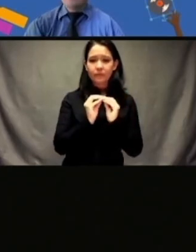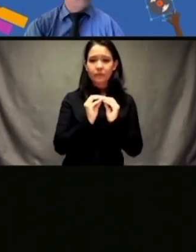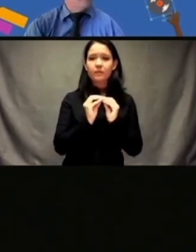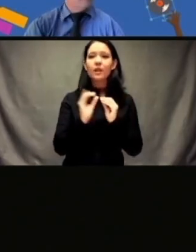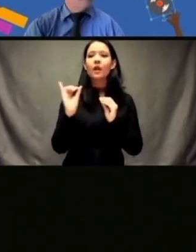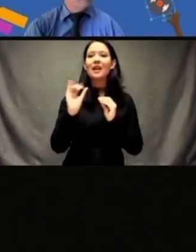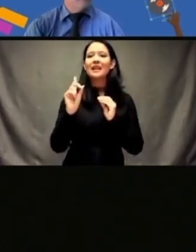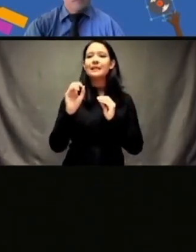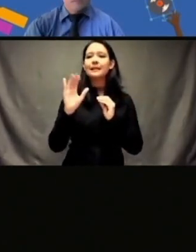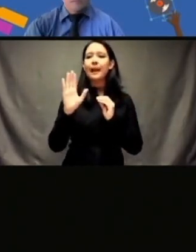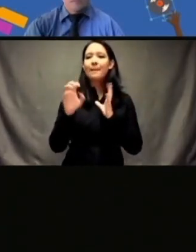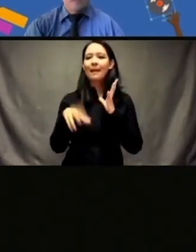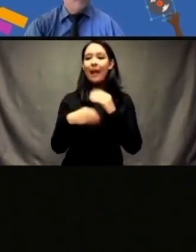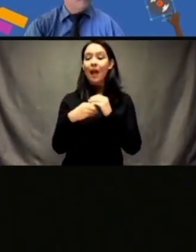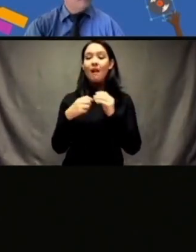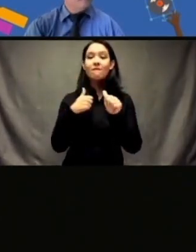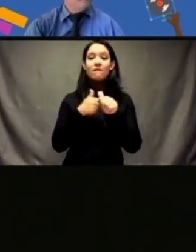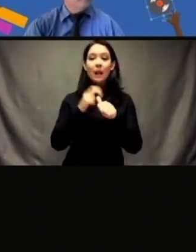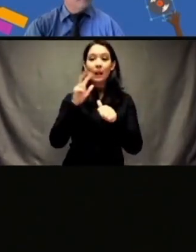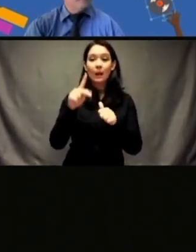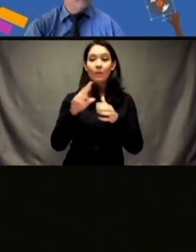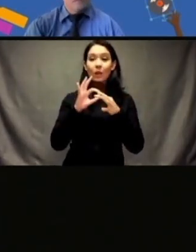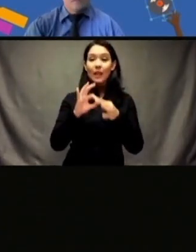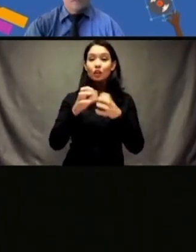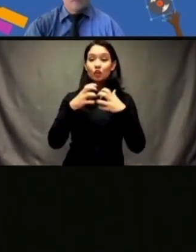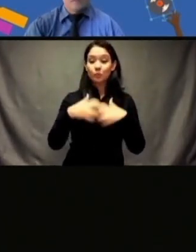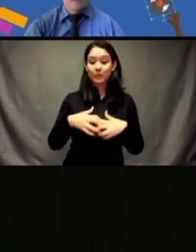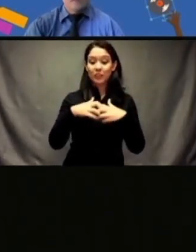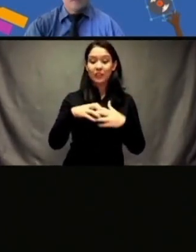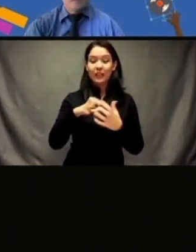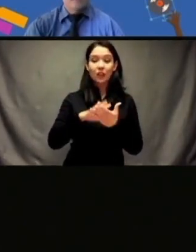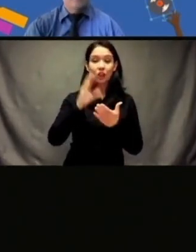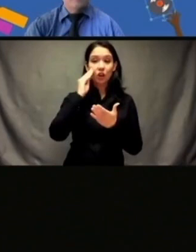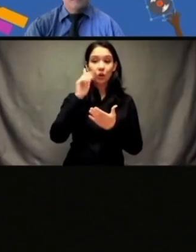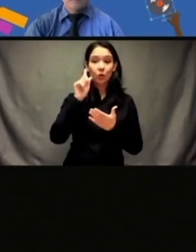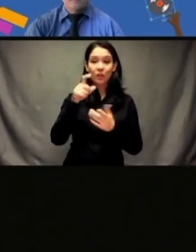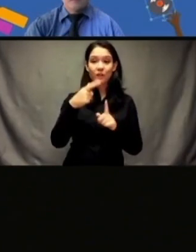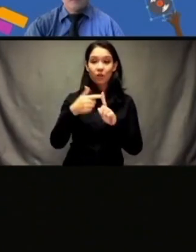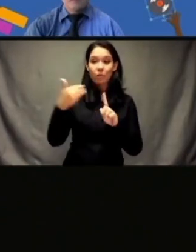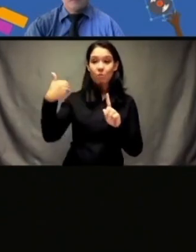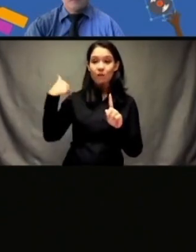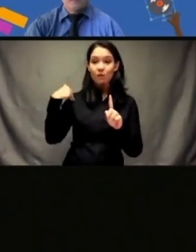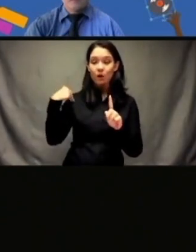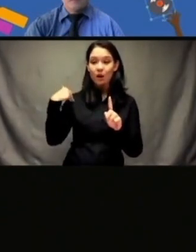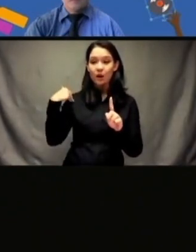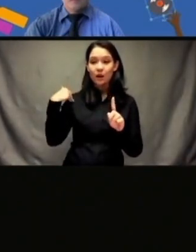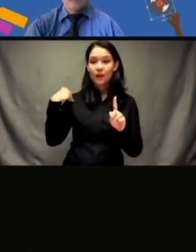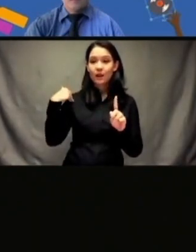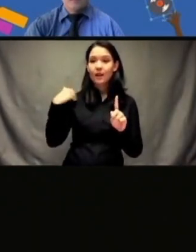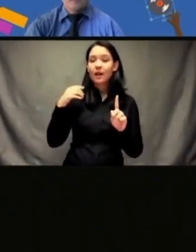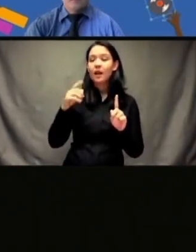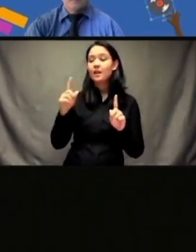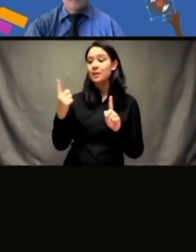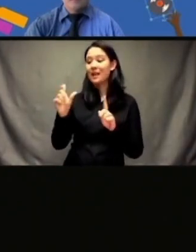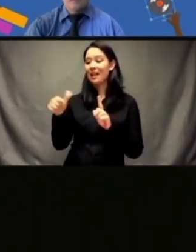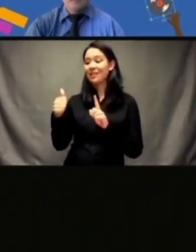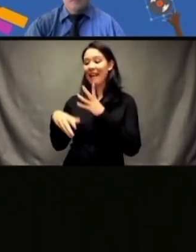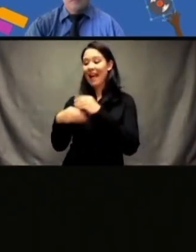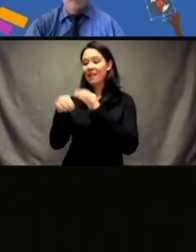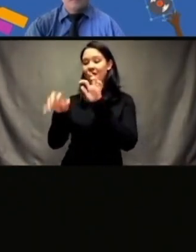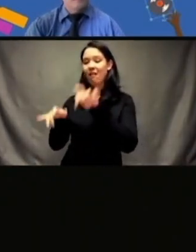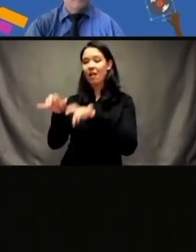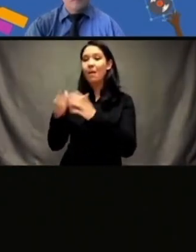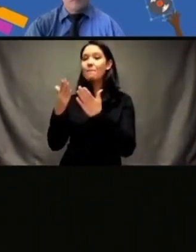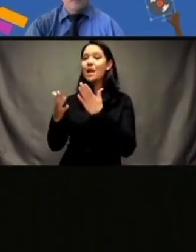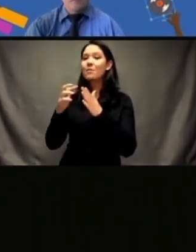as a follow-up regarding the machine learning question from earlier, Hernan Galarzi says, perhaps it refers